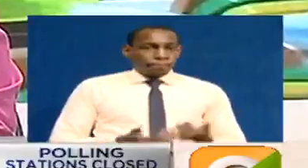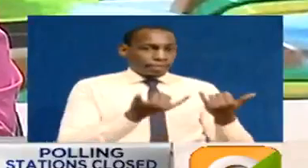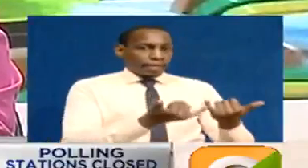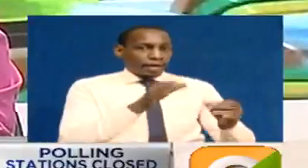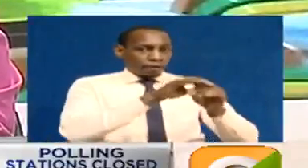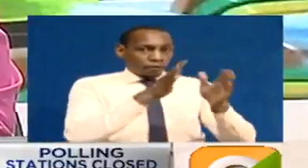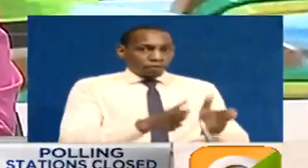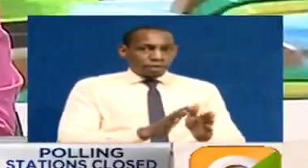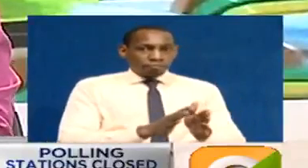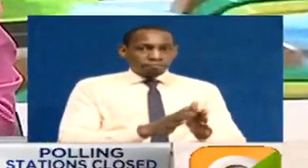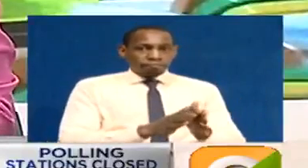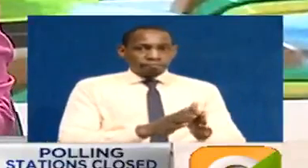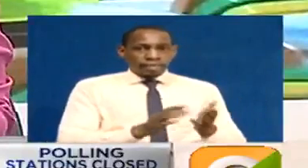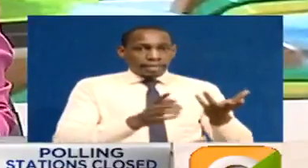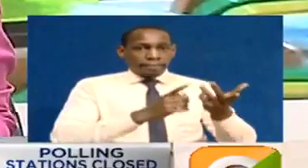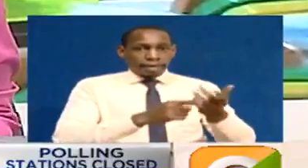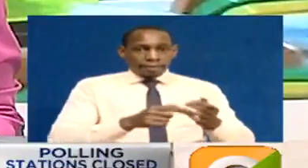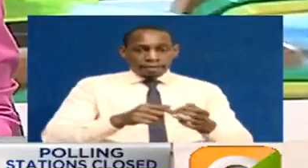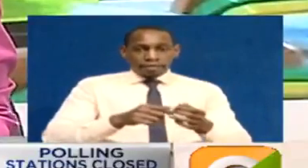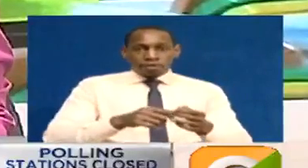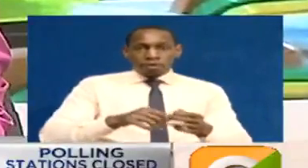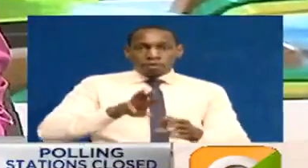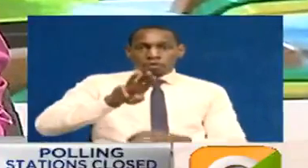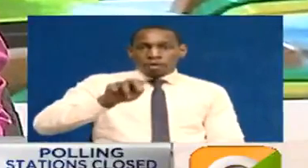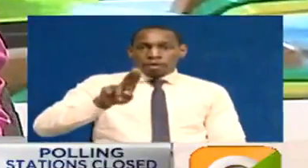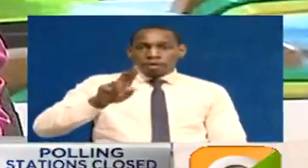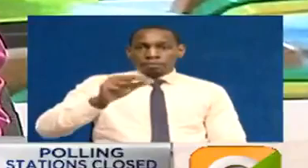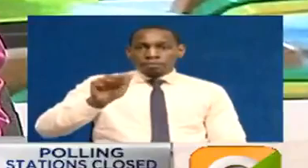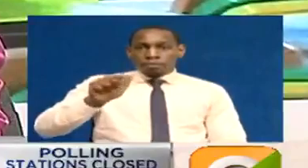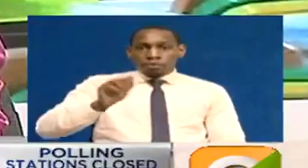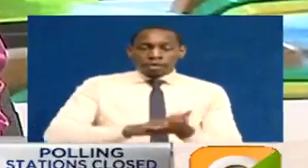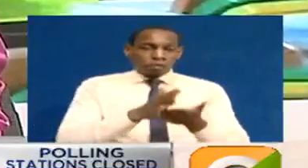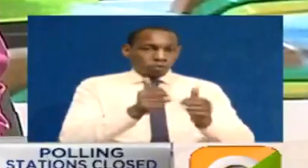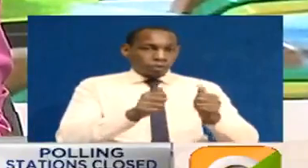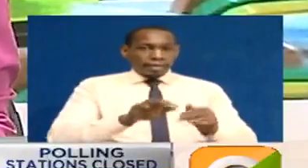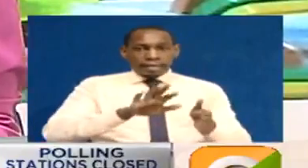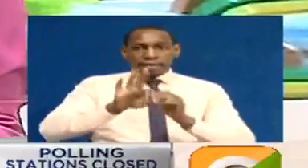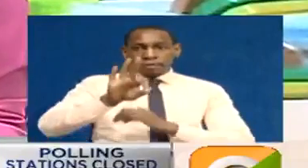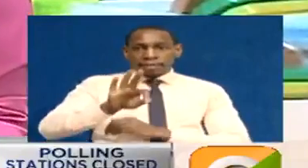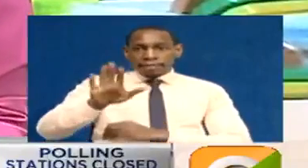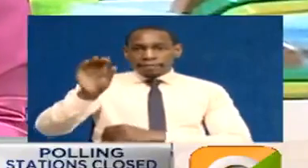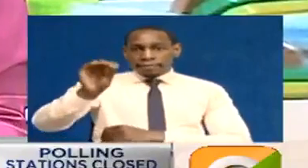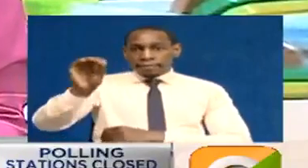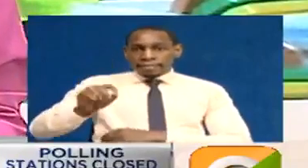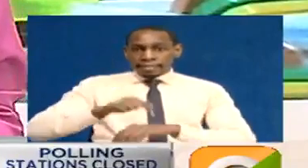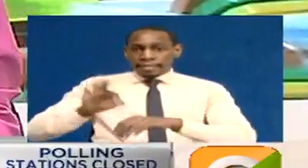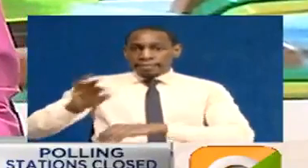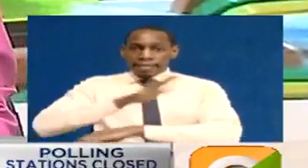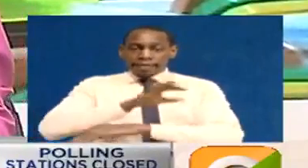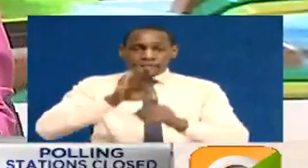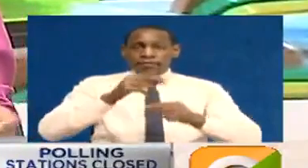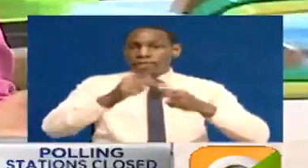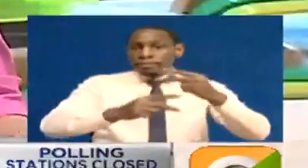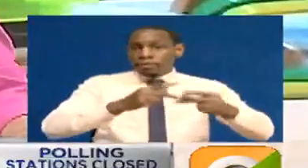Now, the voter turnout in Muguga ward has been fairly high, standing at about 35%. That was at around 3 p.m. today. The